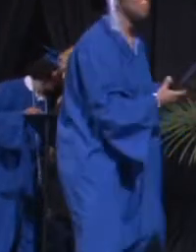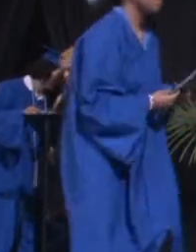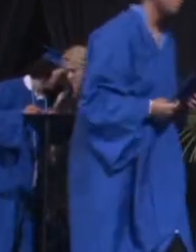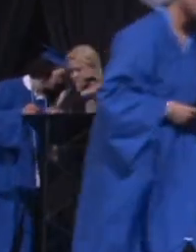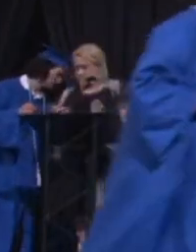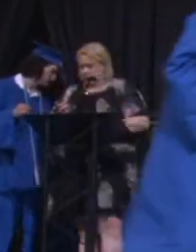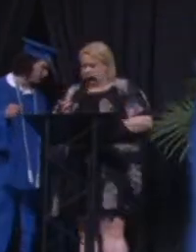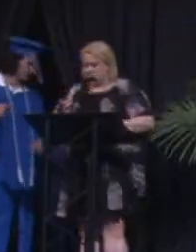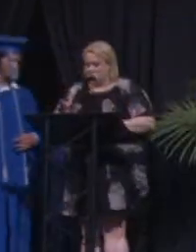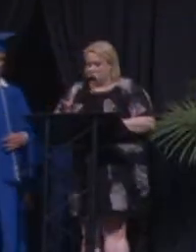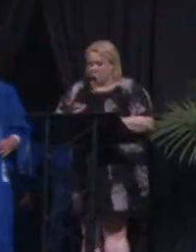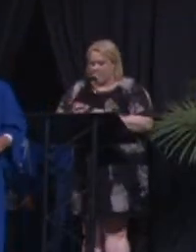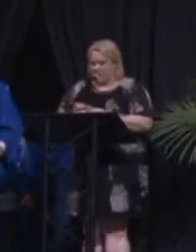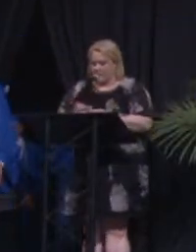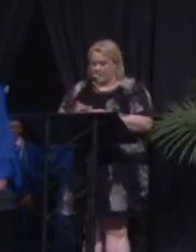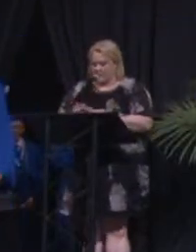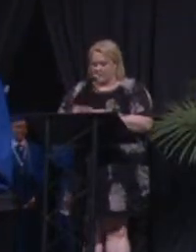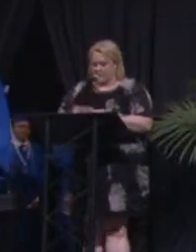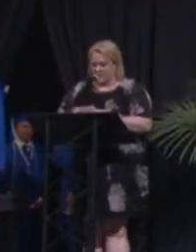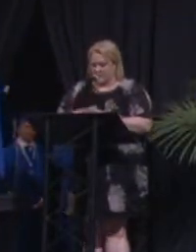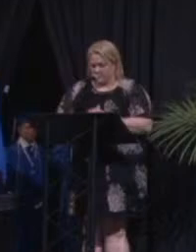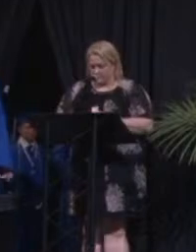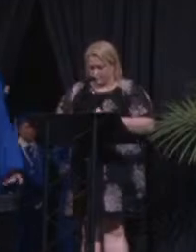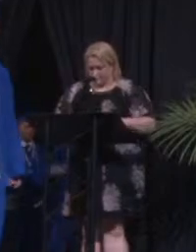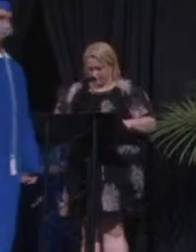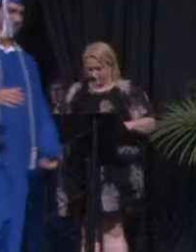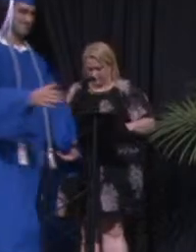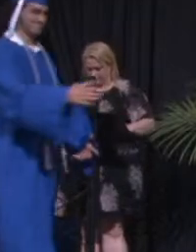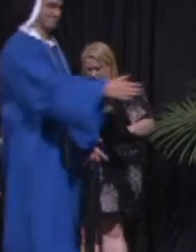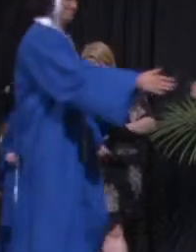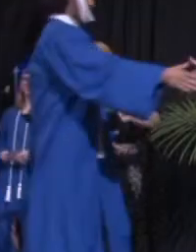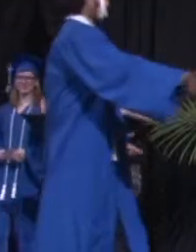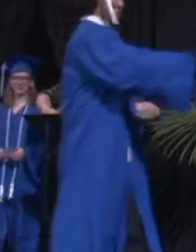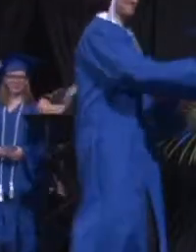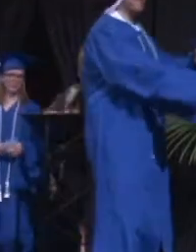Anthony Lozano. Anthony Lozano.